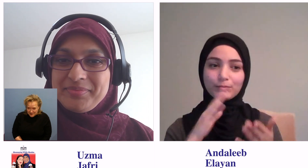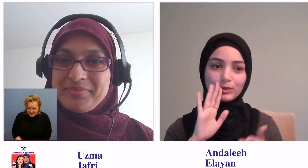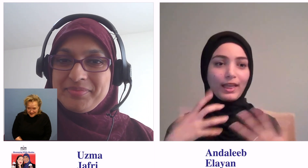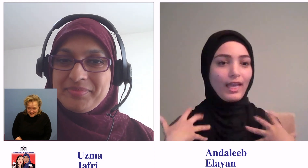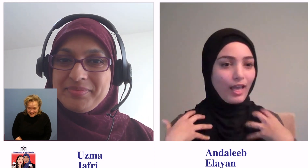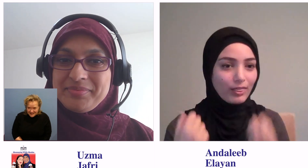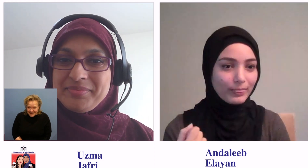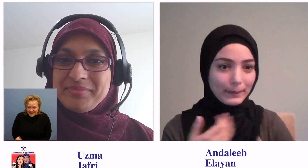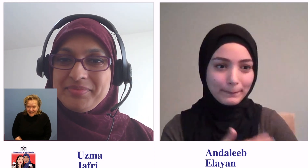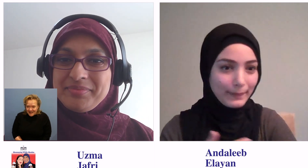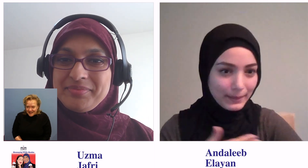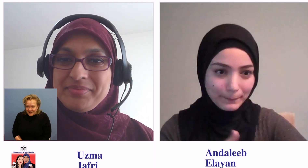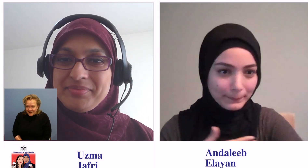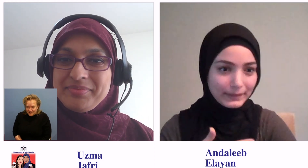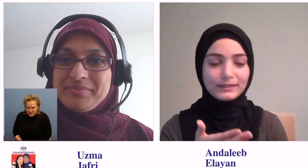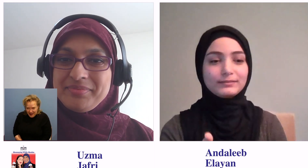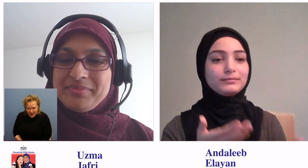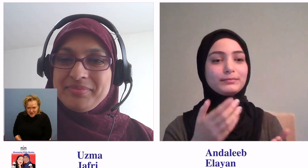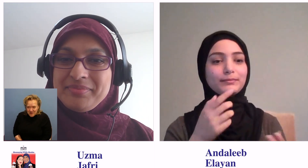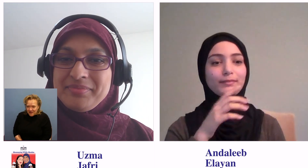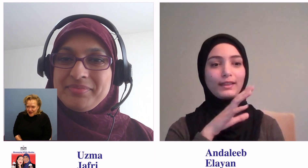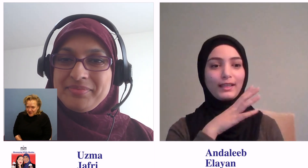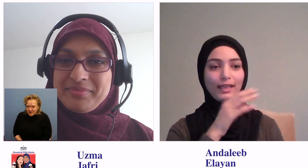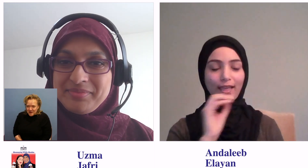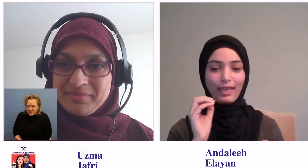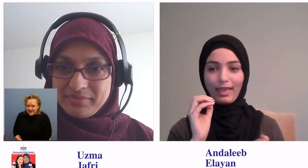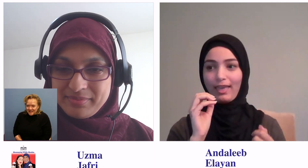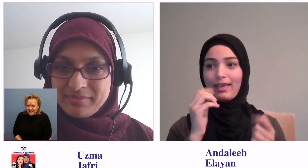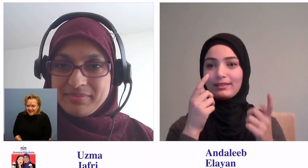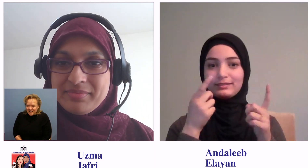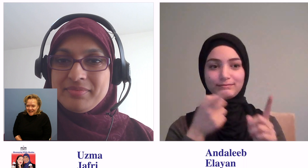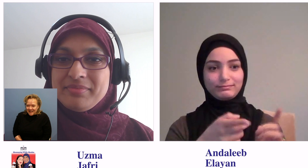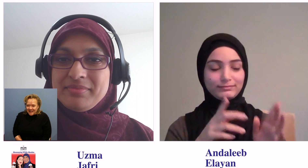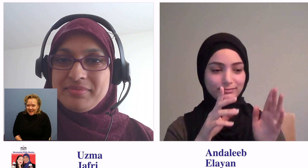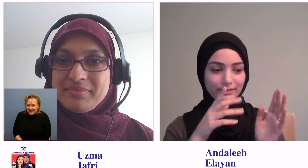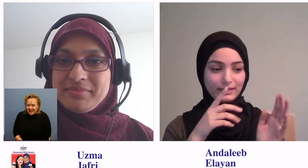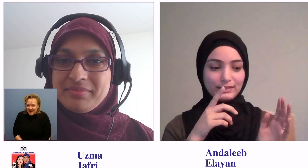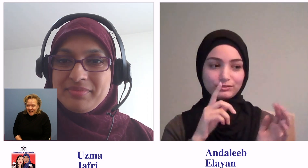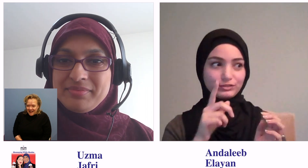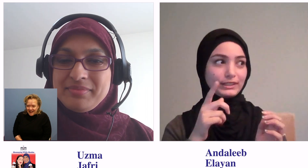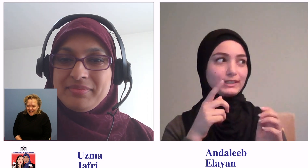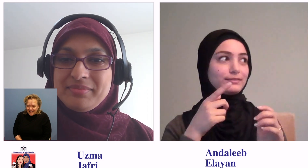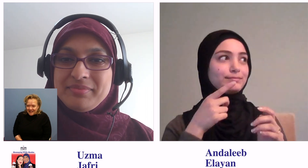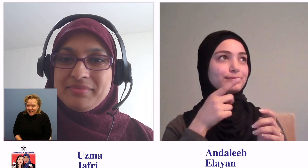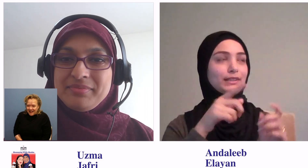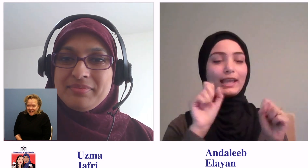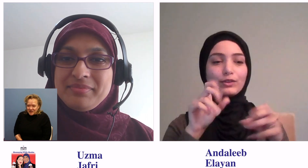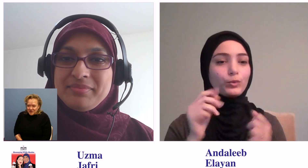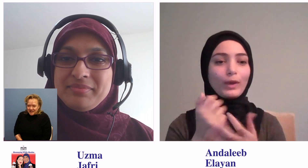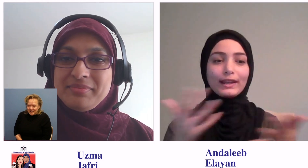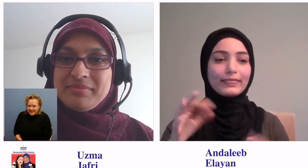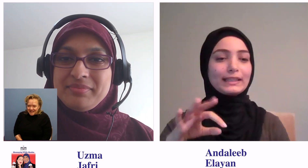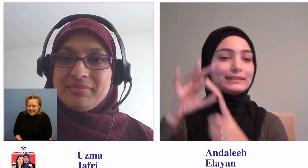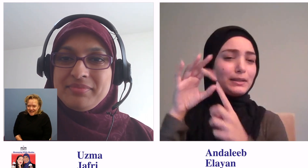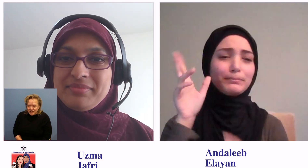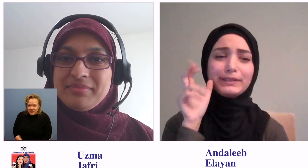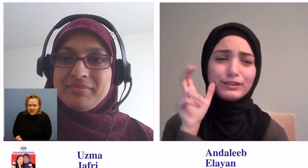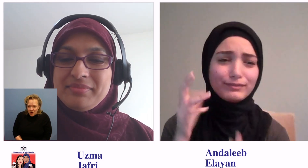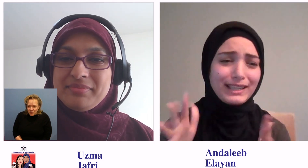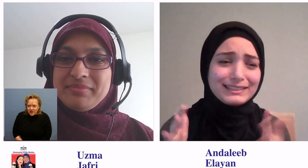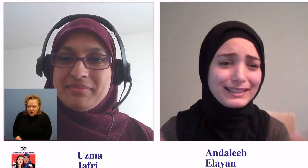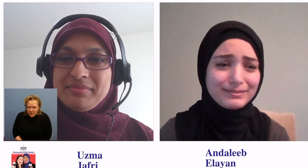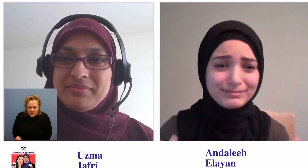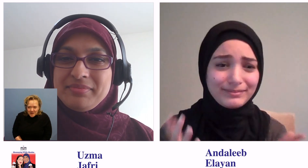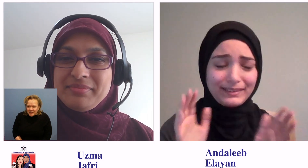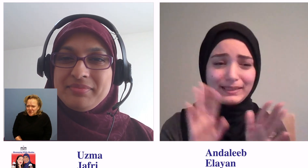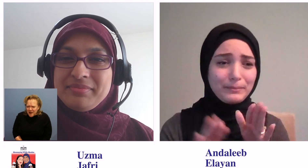a deaf baby, be happy you have a healthy baby and really just